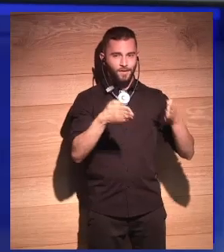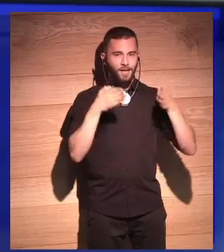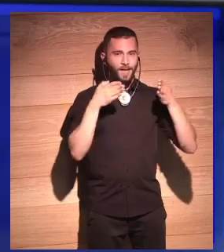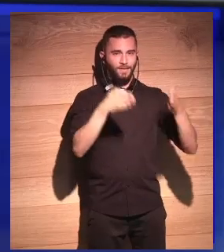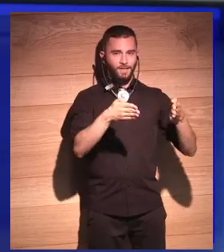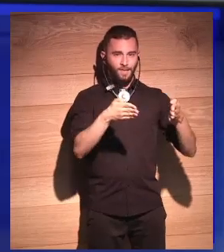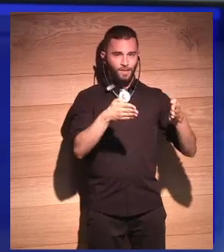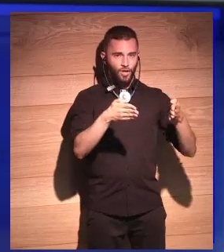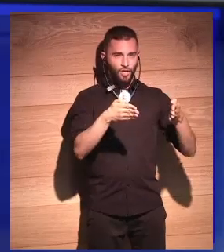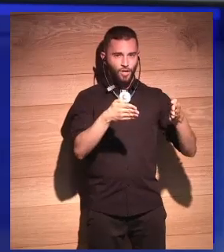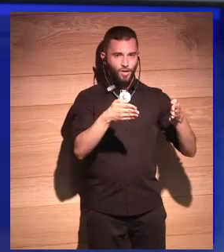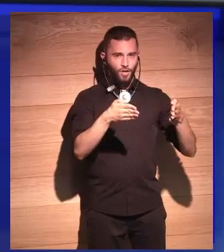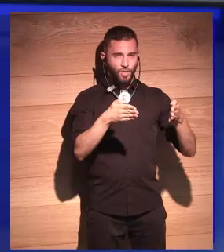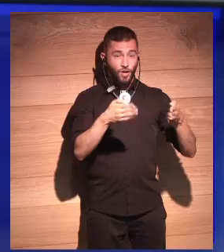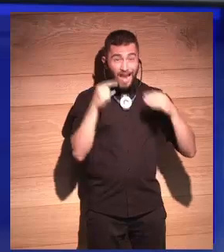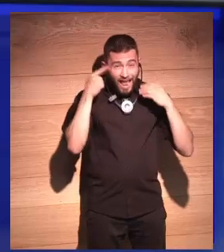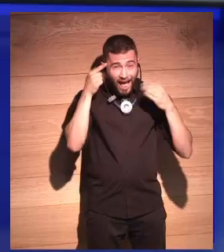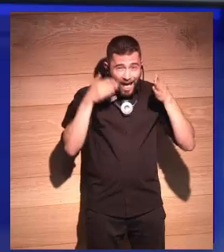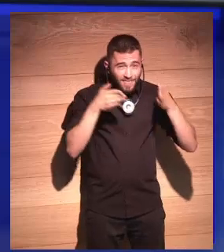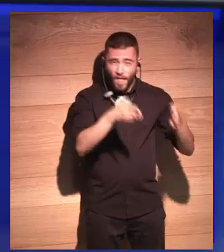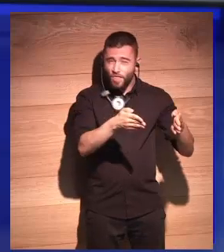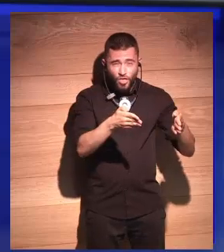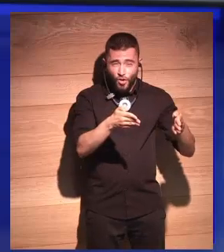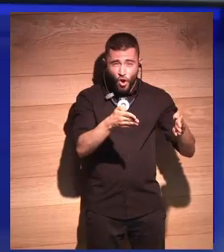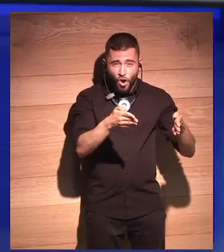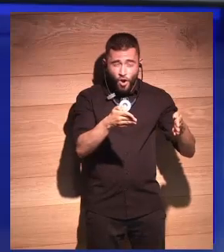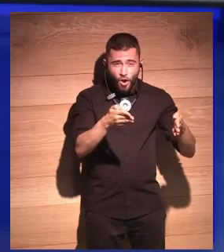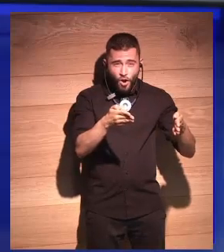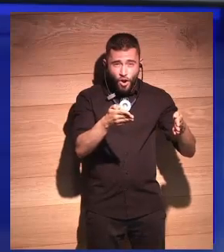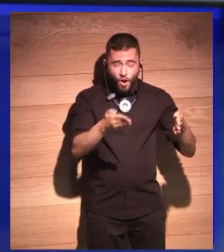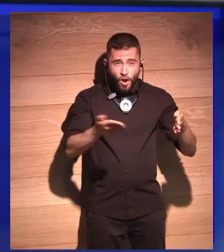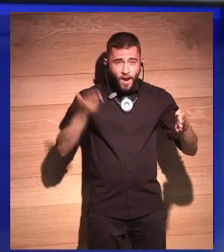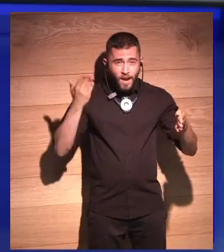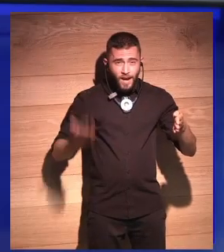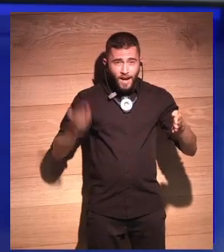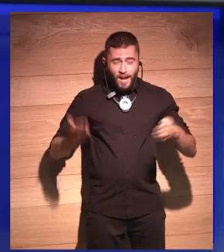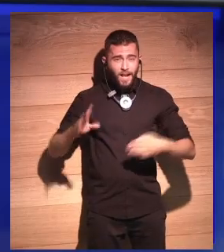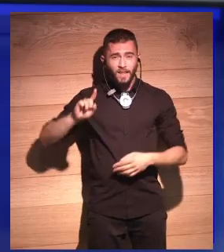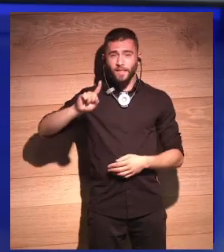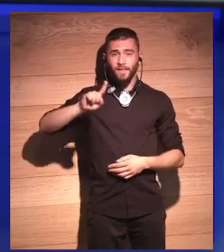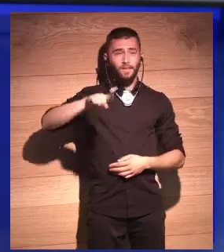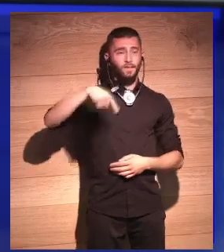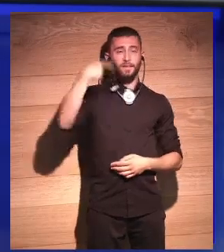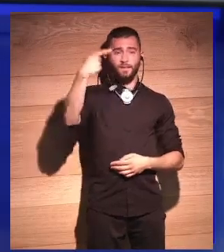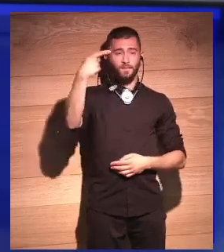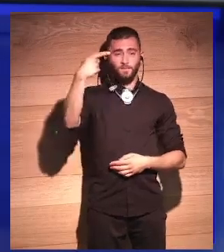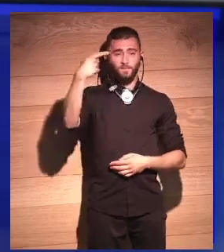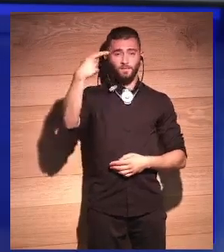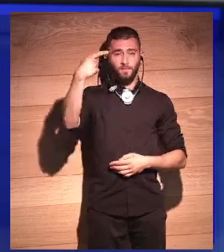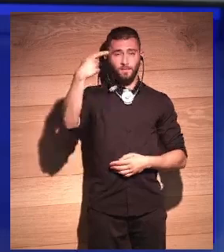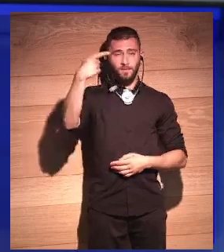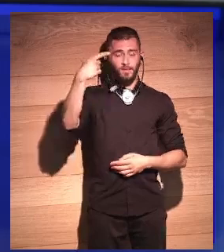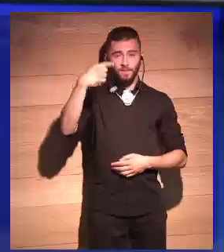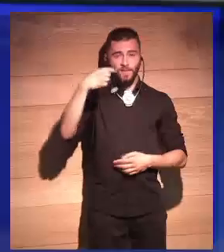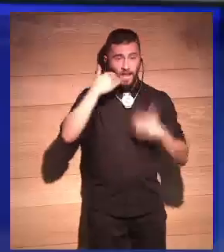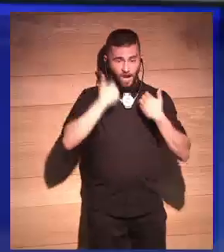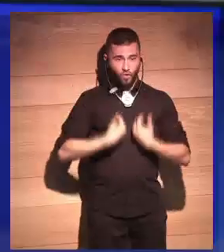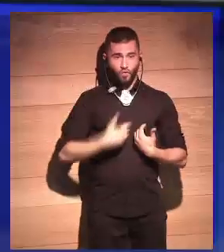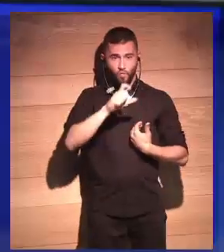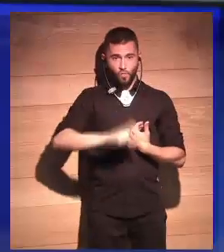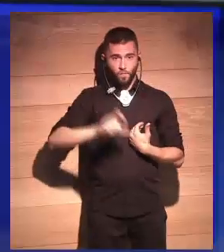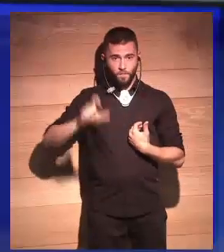not the most important human commodity. So I'm going to endeavour to make the most of your attention.